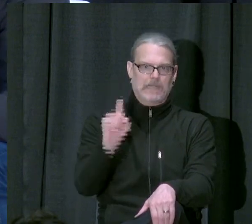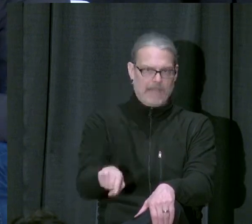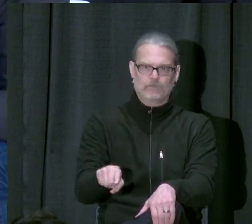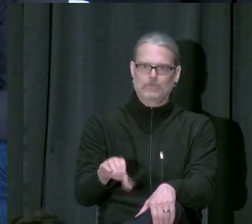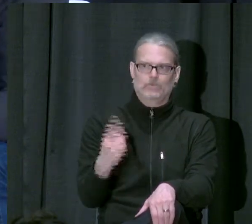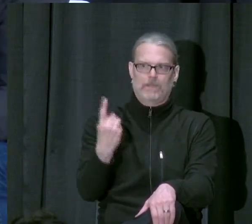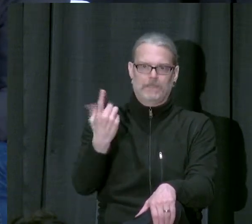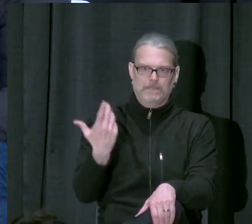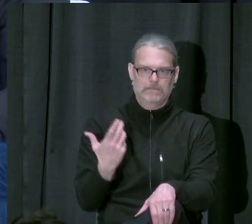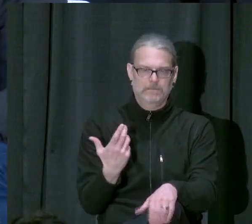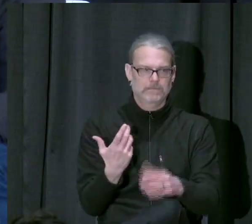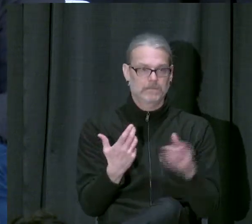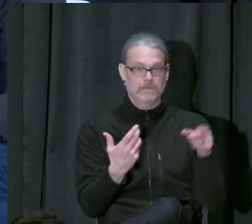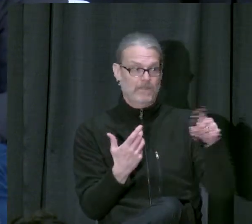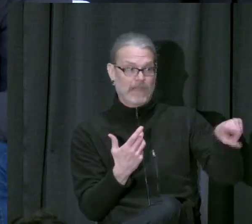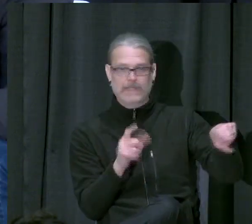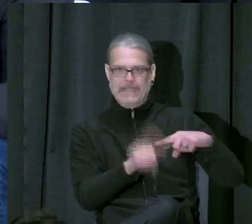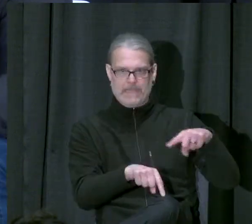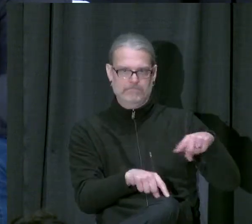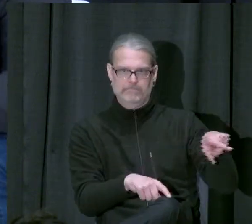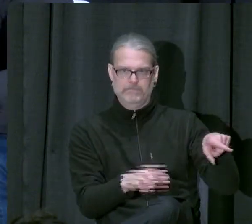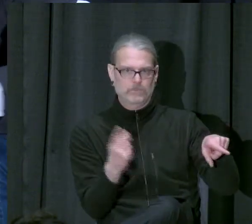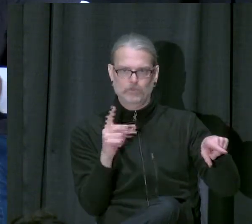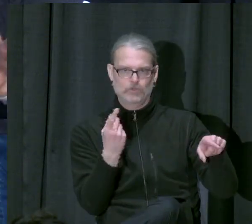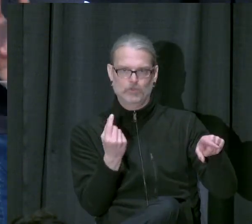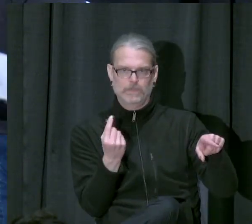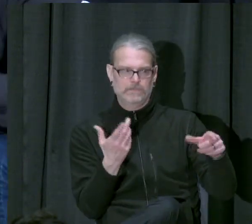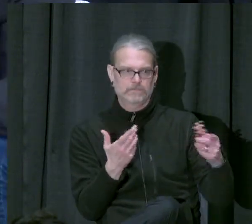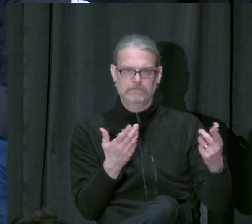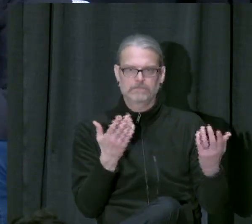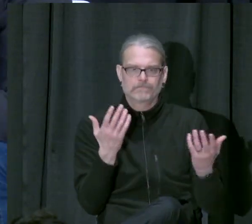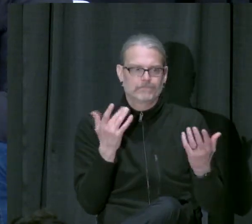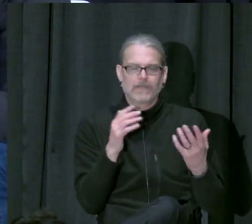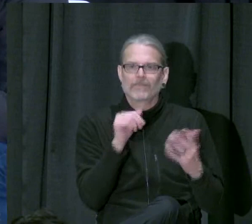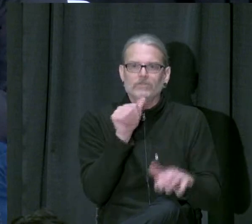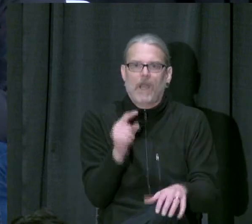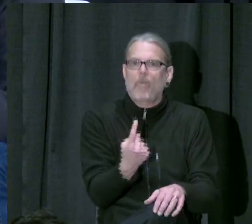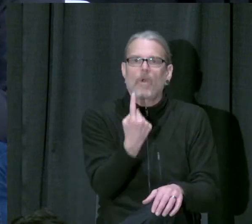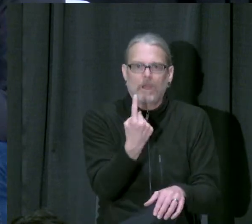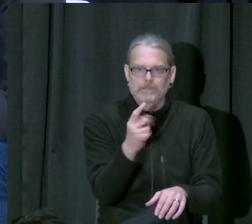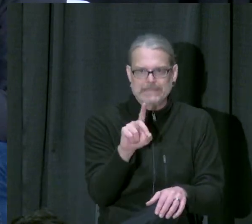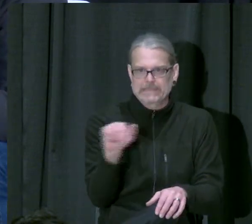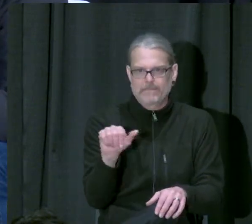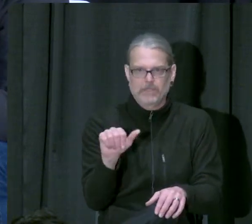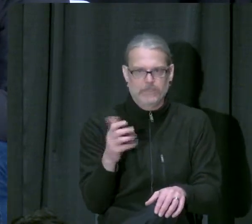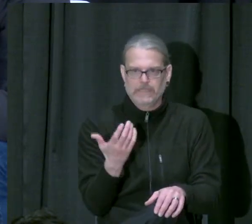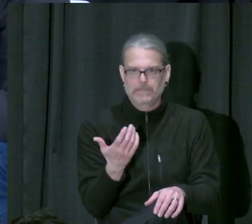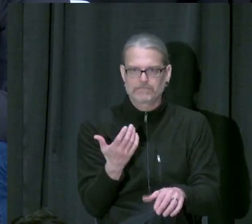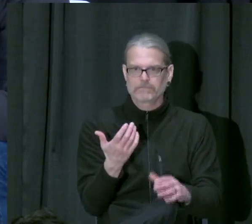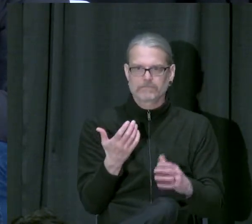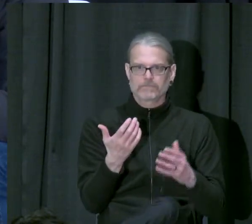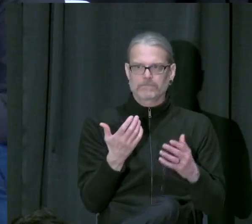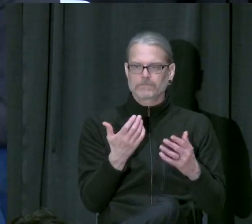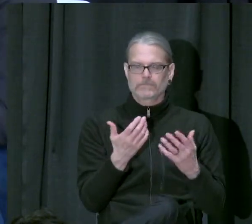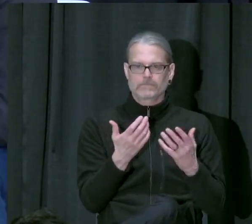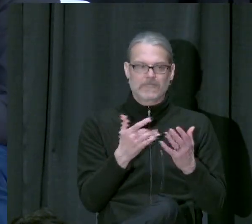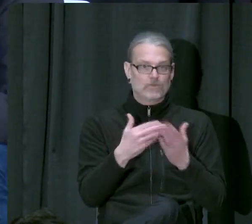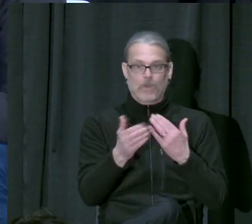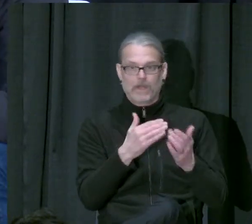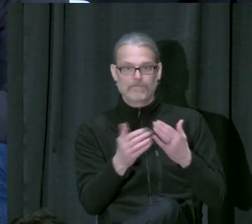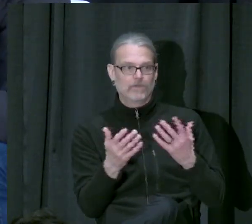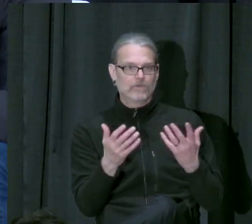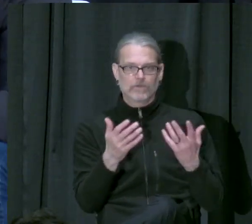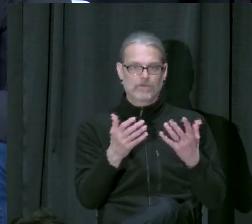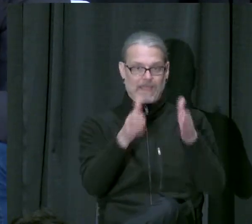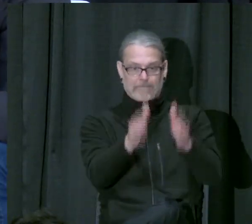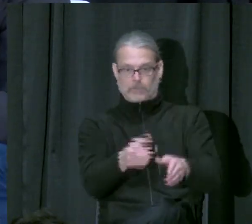they're unable to do. Whether there's no one disability that we work with. It's whatever the individual's living with.